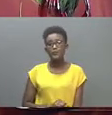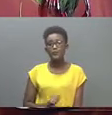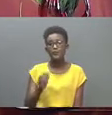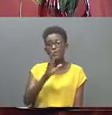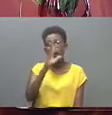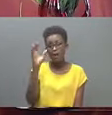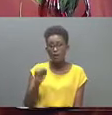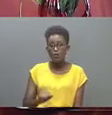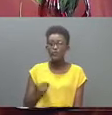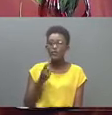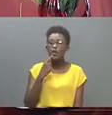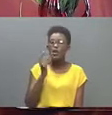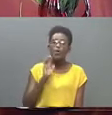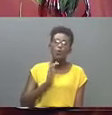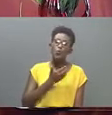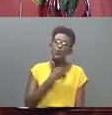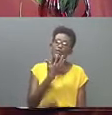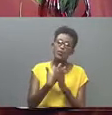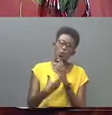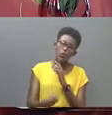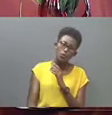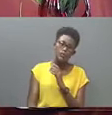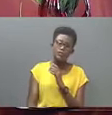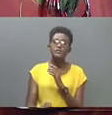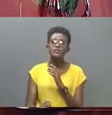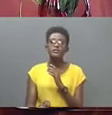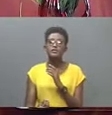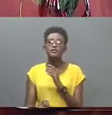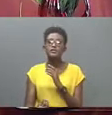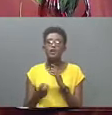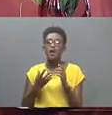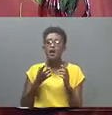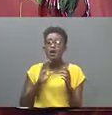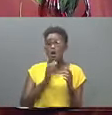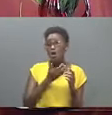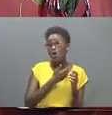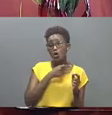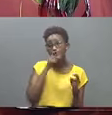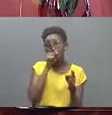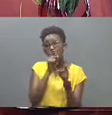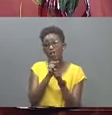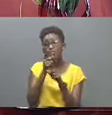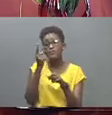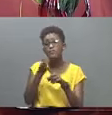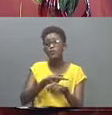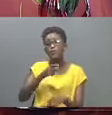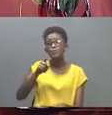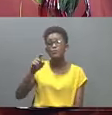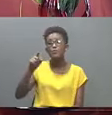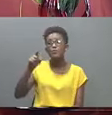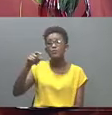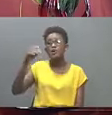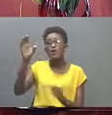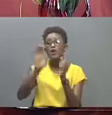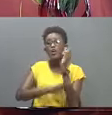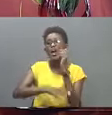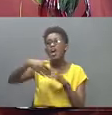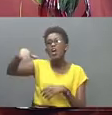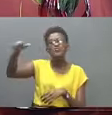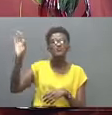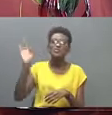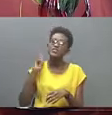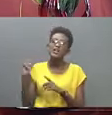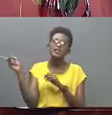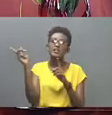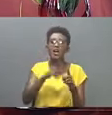Africa we have lost. Africa twaratakaje. Our brothers from the West over the centuries have come to steal from us.